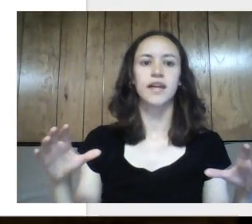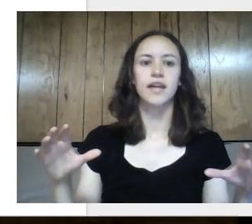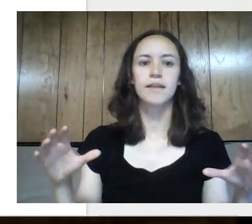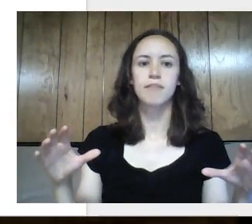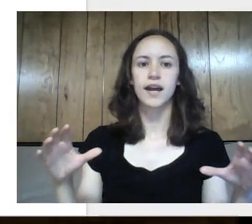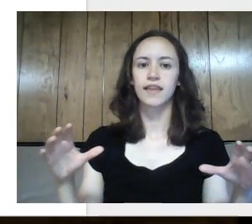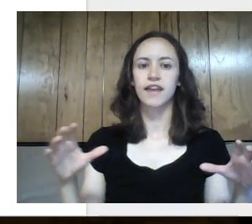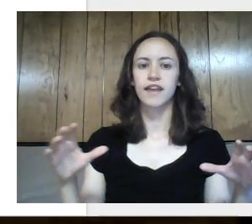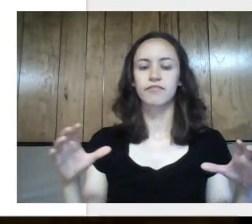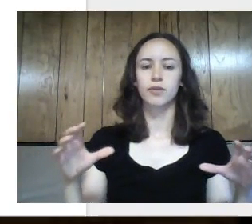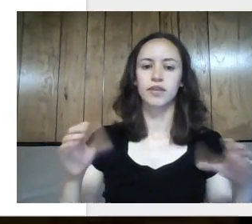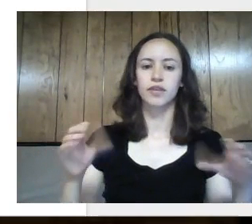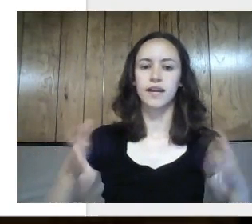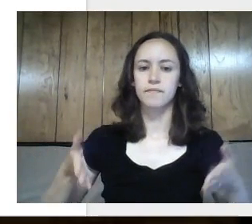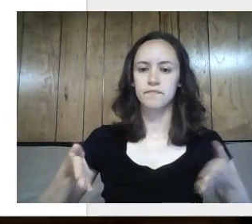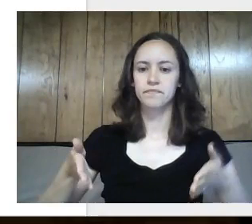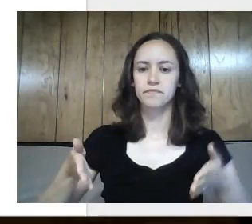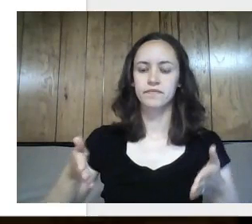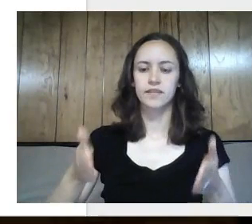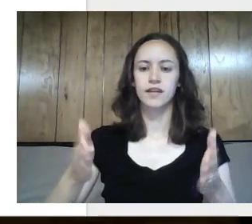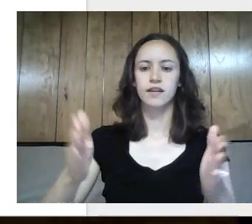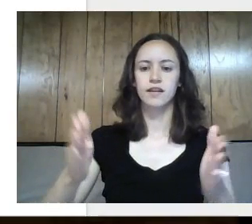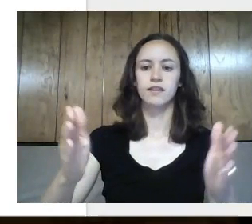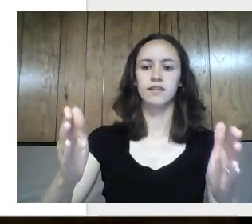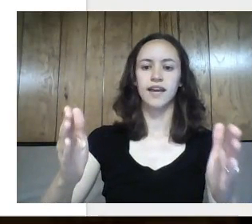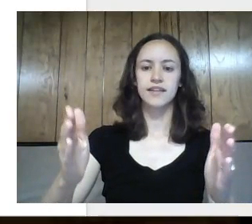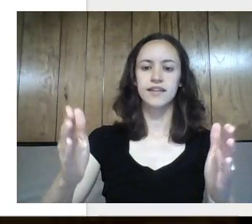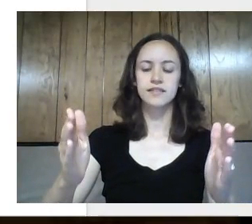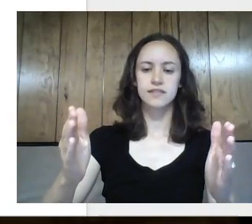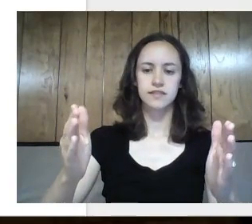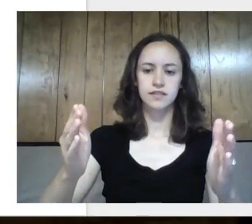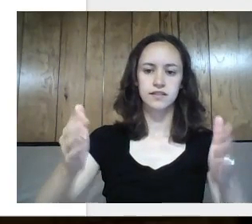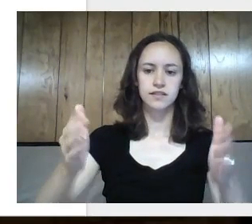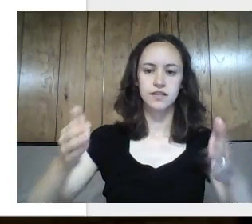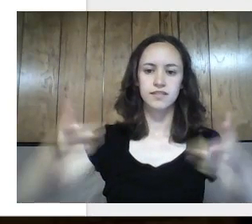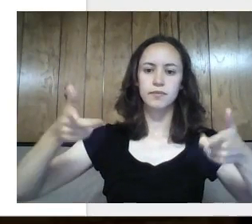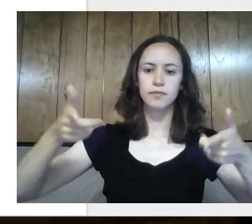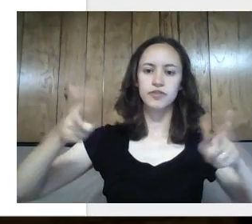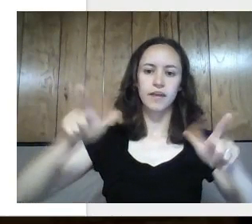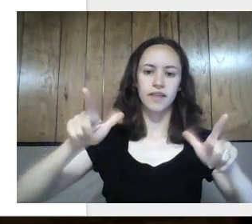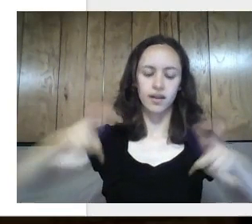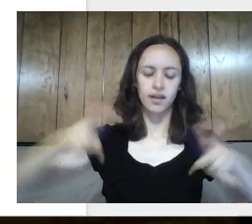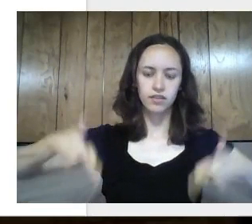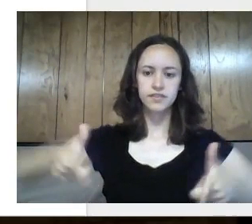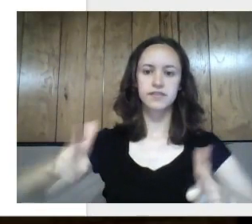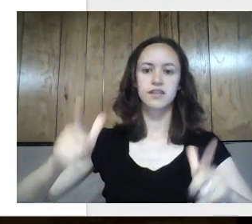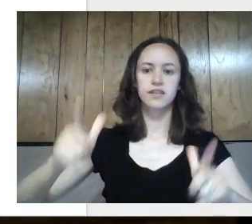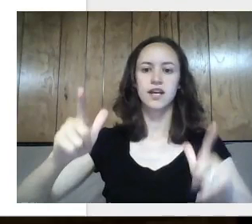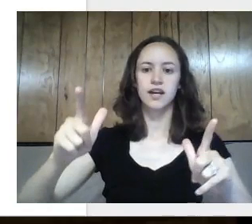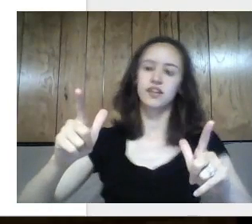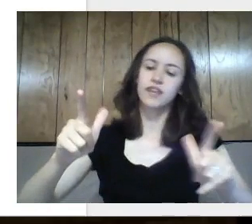So let my life proclaim. Let. Some people do that with